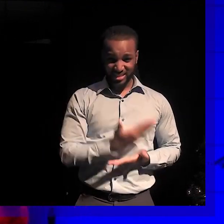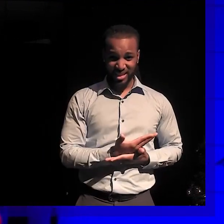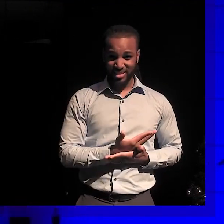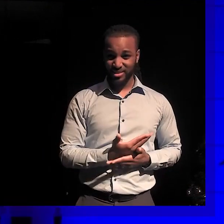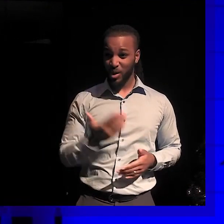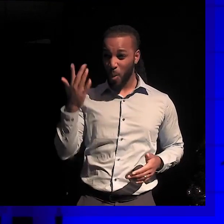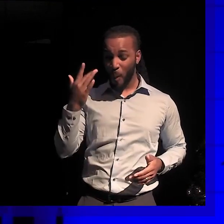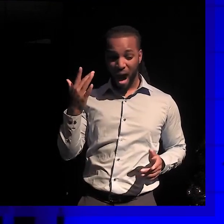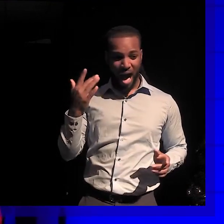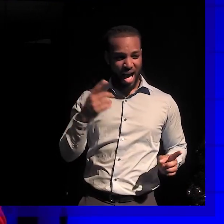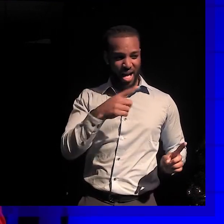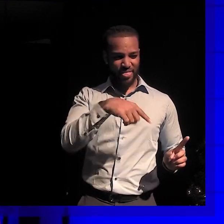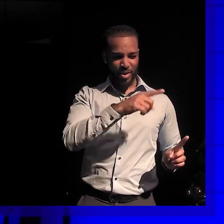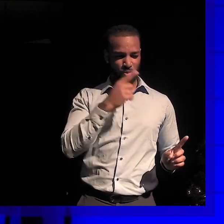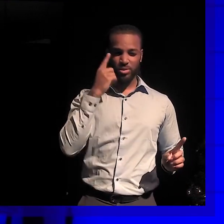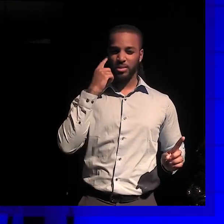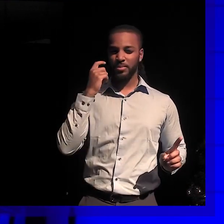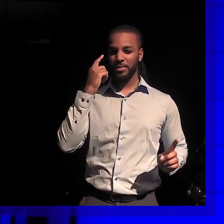they were suspicious.